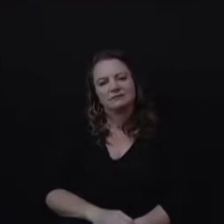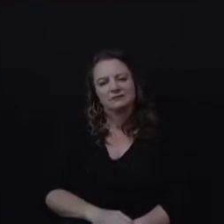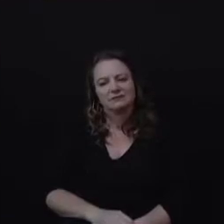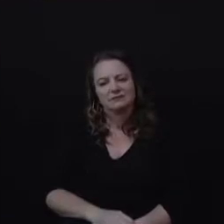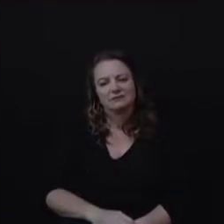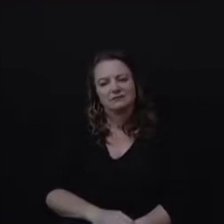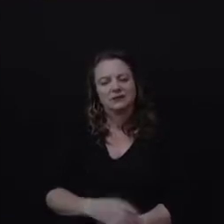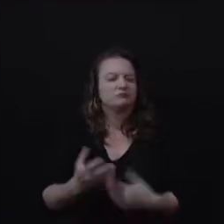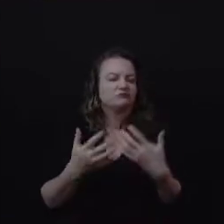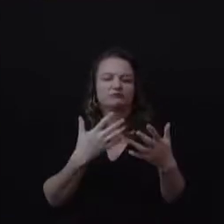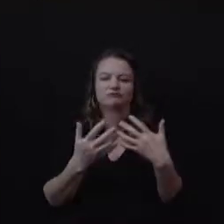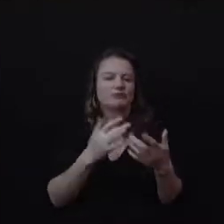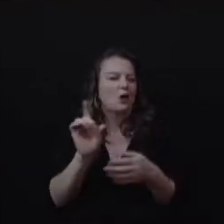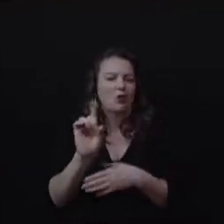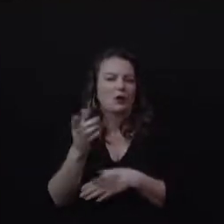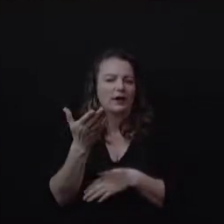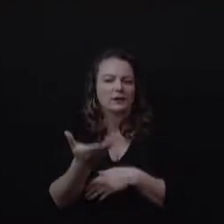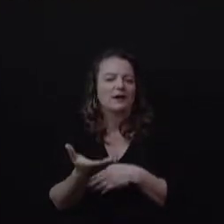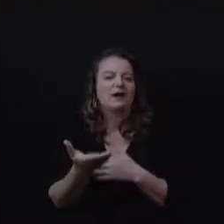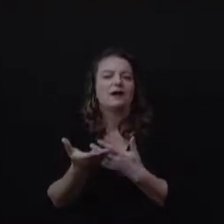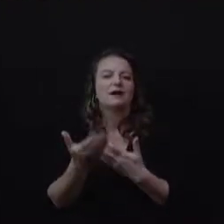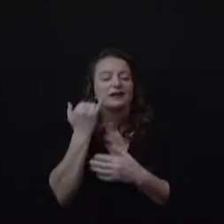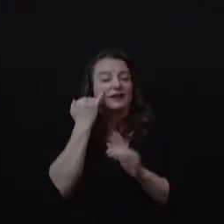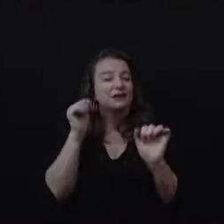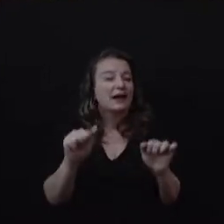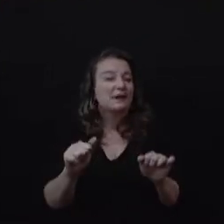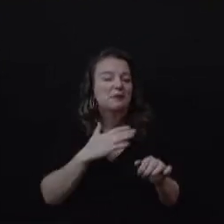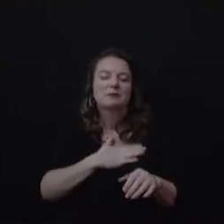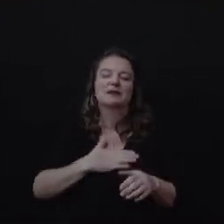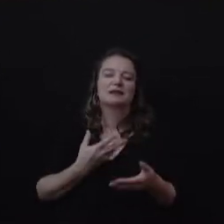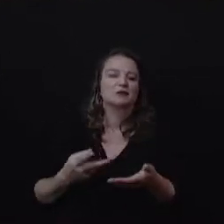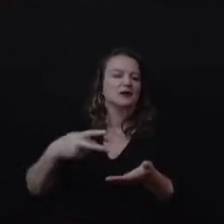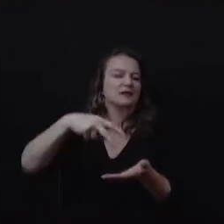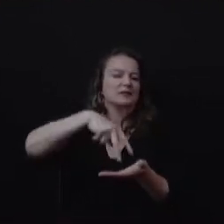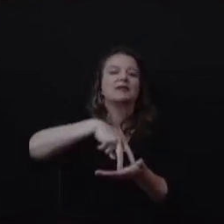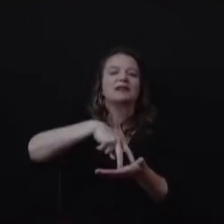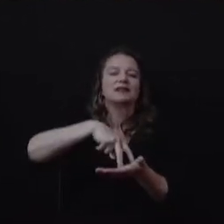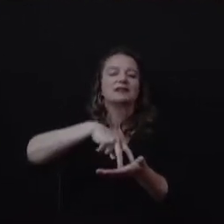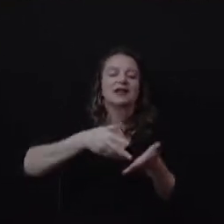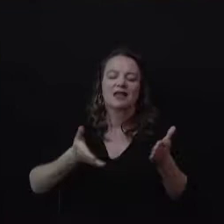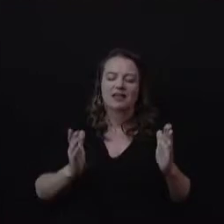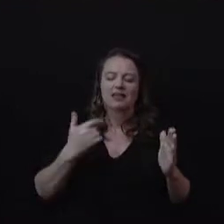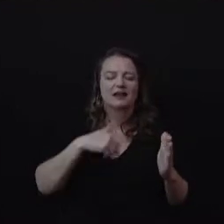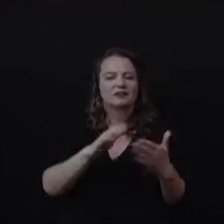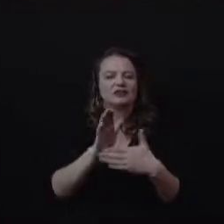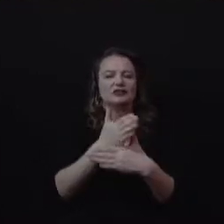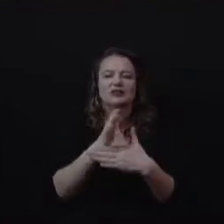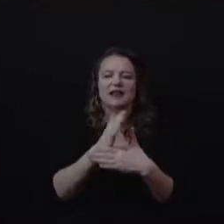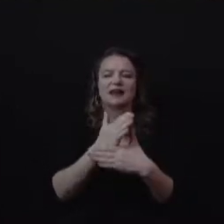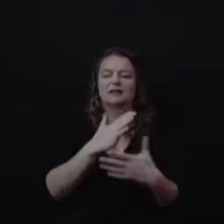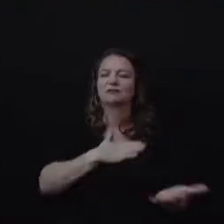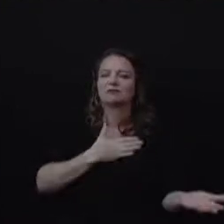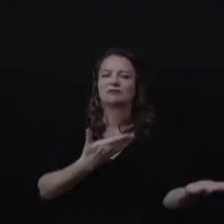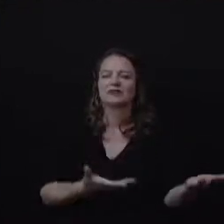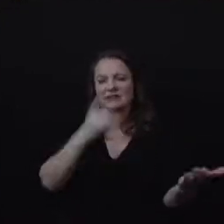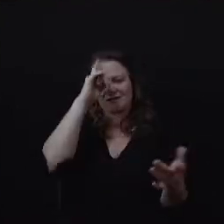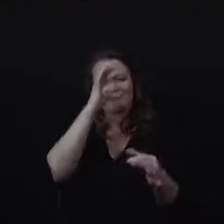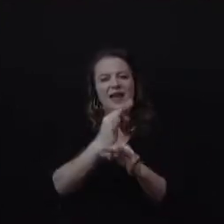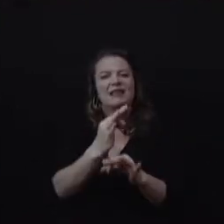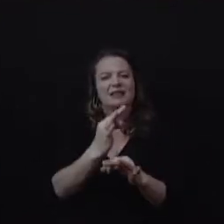So wherever you are, if you are able, would you rise to your feet with me? Let's share in this profession of faith that